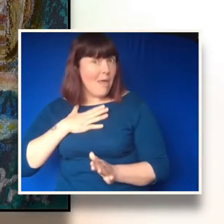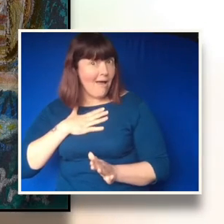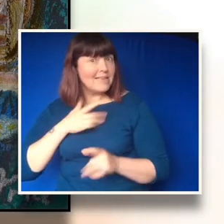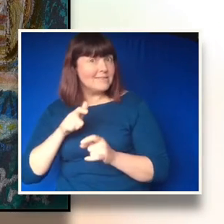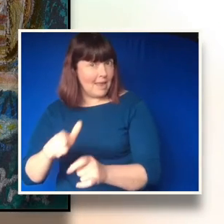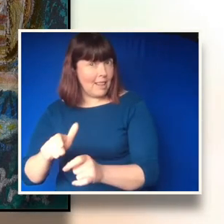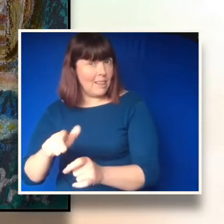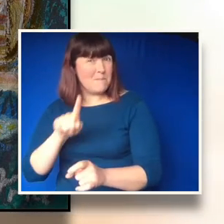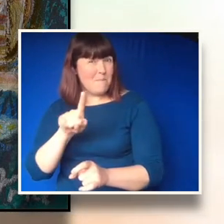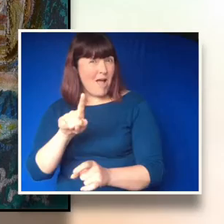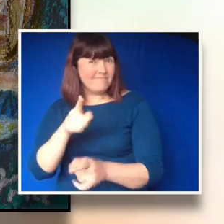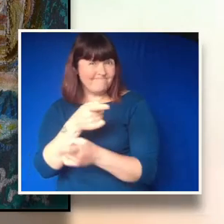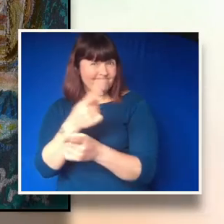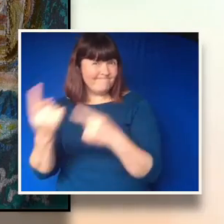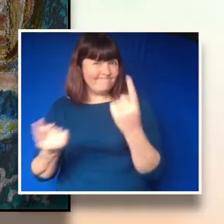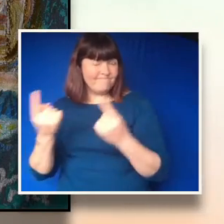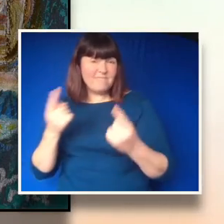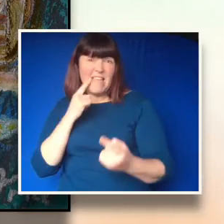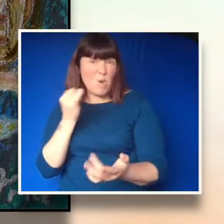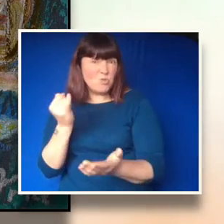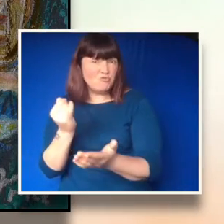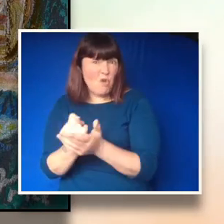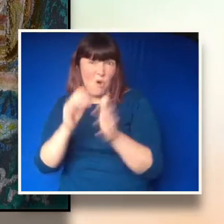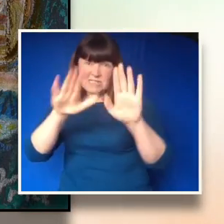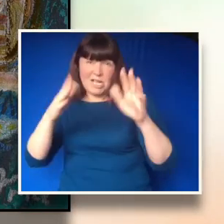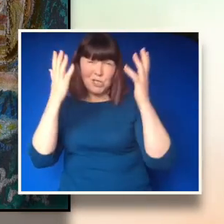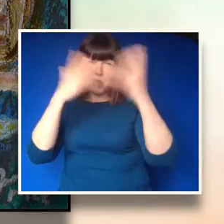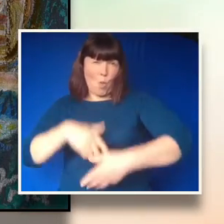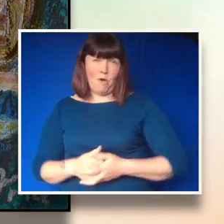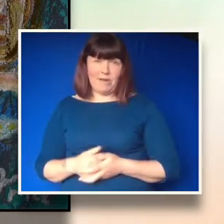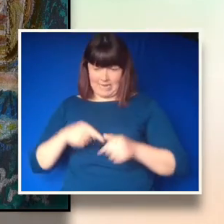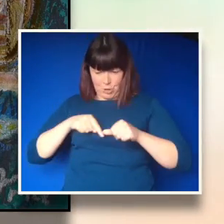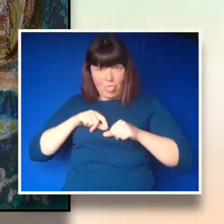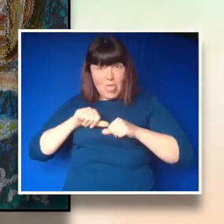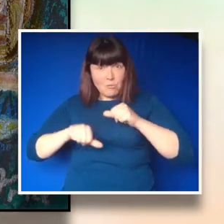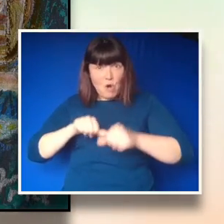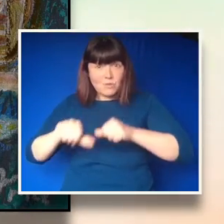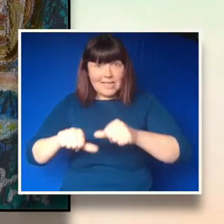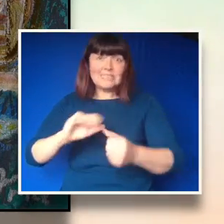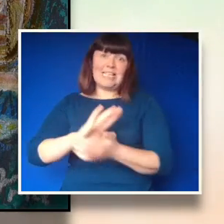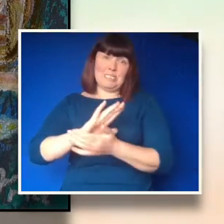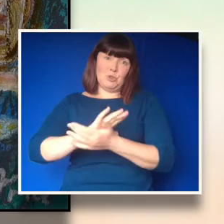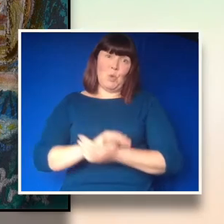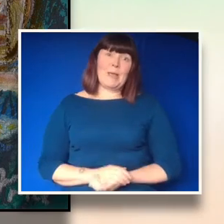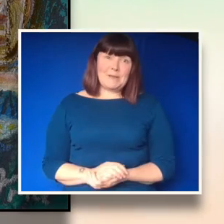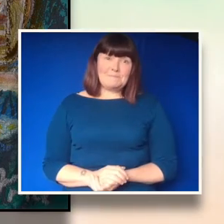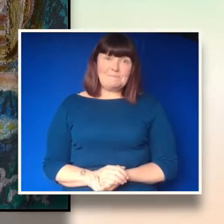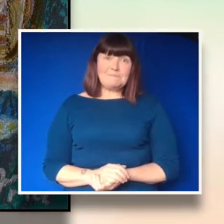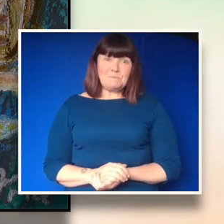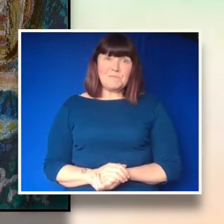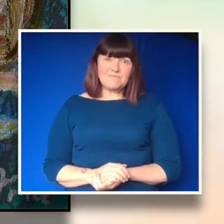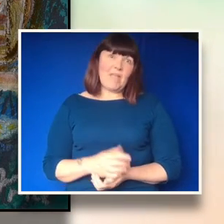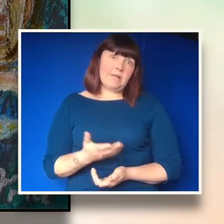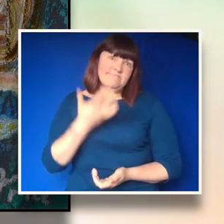what I'm trying to say is, if it goes wrong, don't worry and just enjoy the process. And I still like it anyway, but